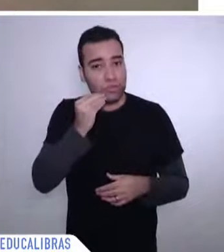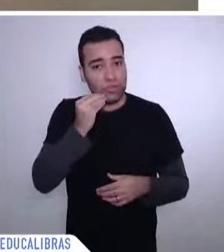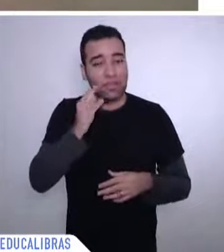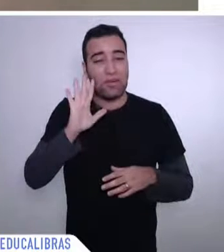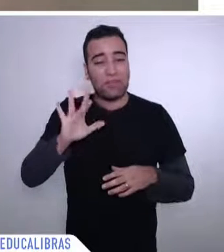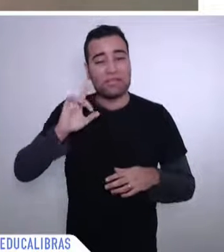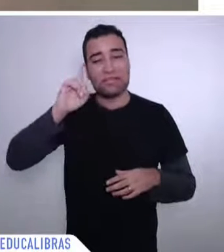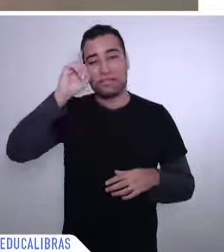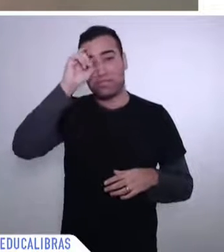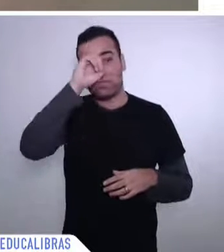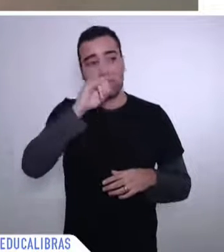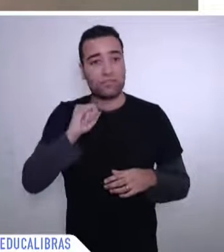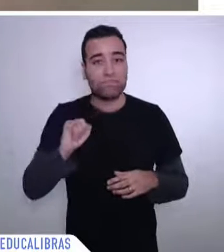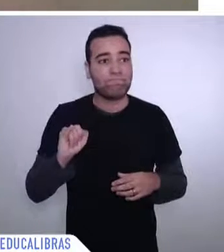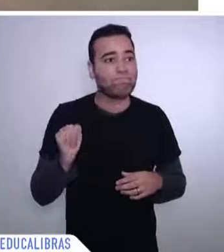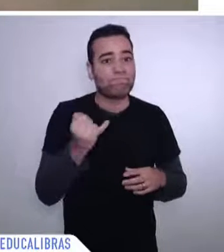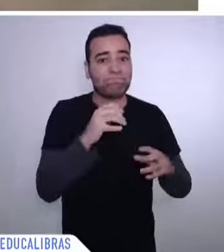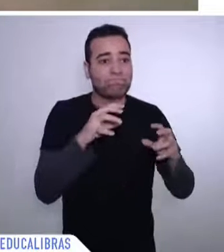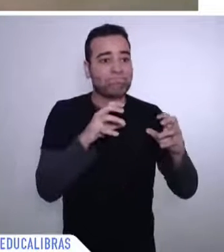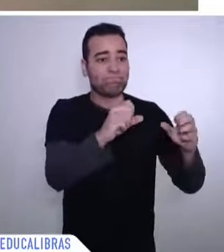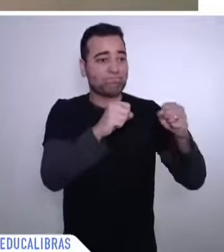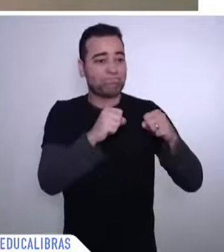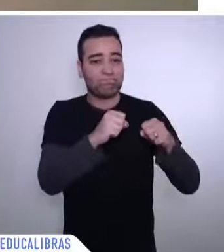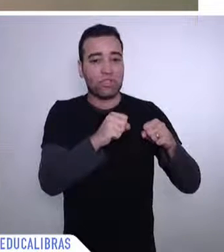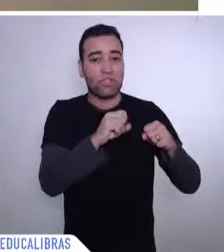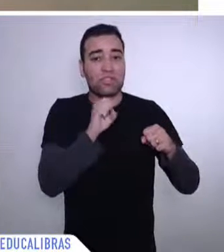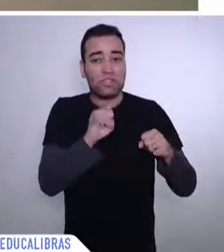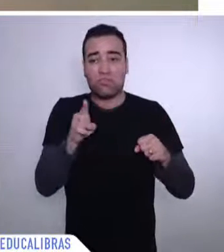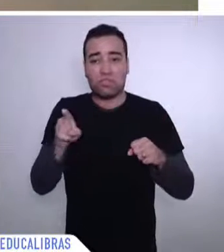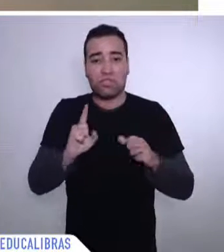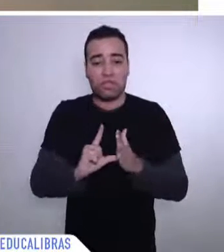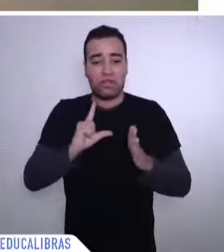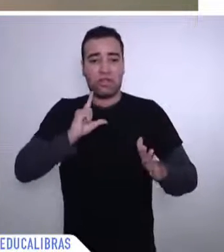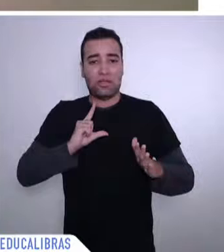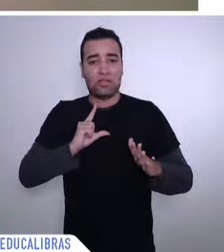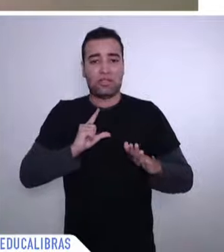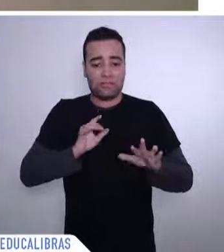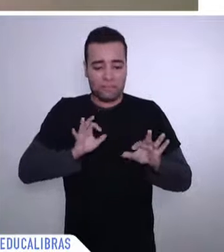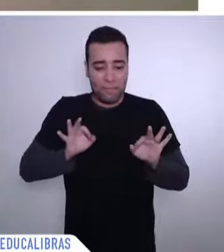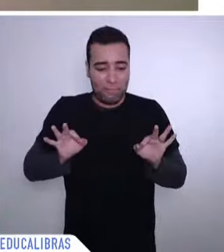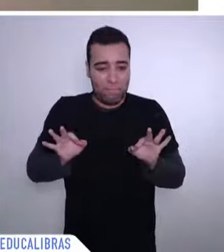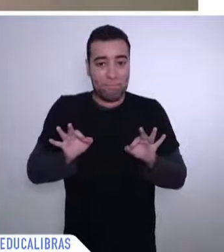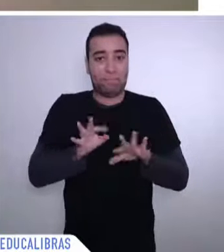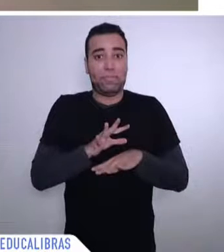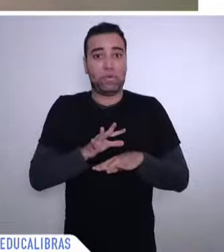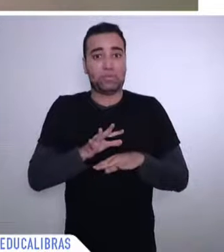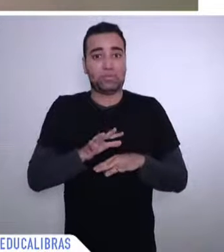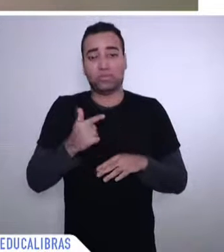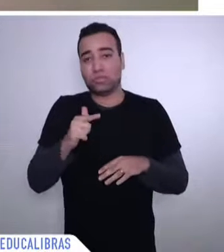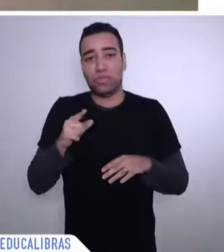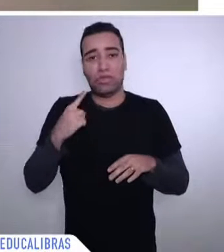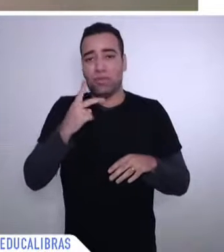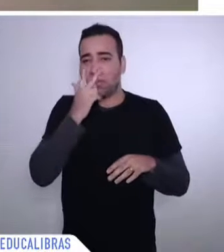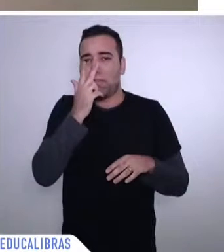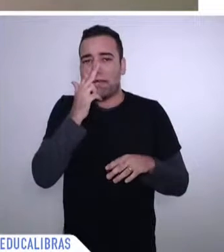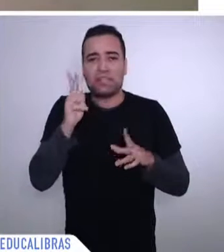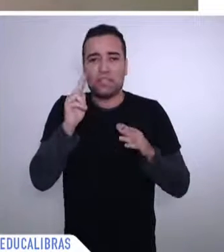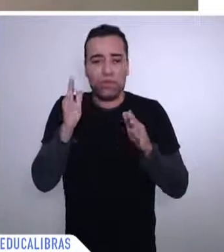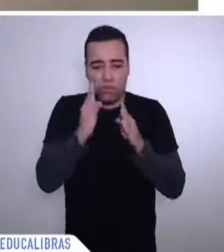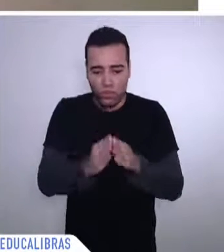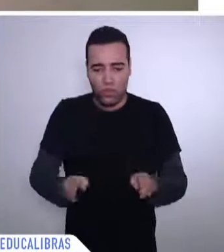divide. And one divide is the digital divide. We need to invest more in skills, in digital